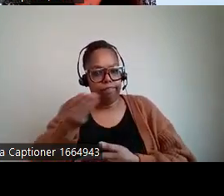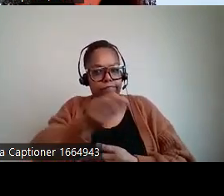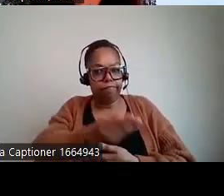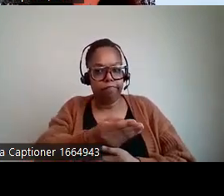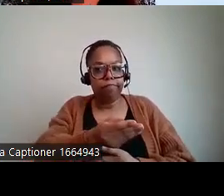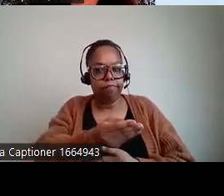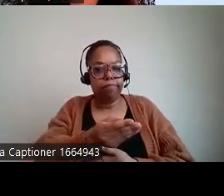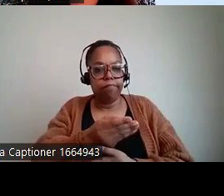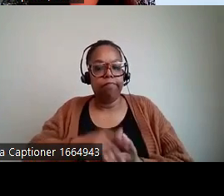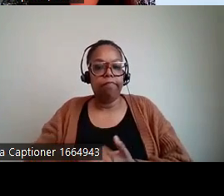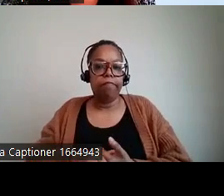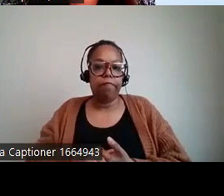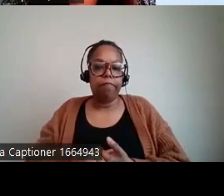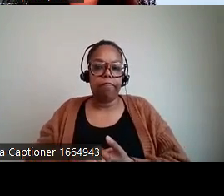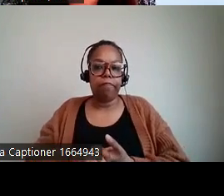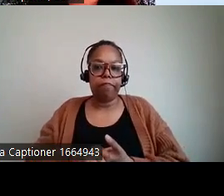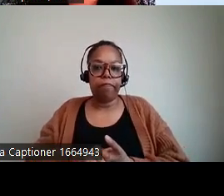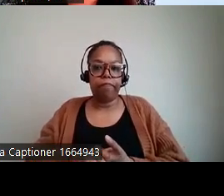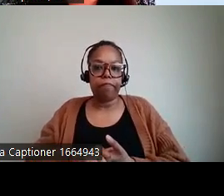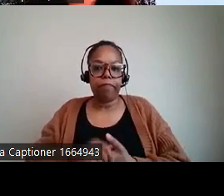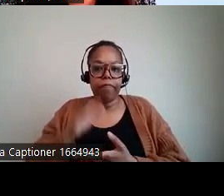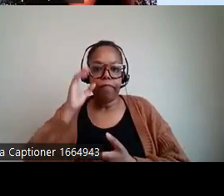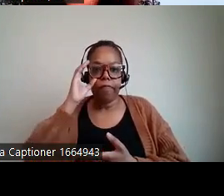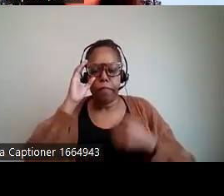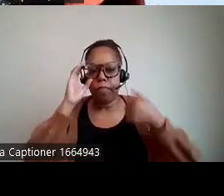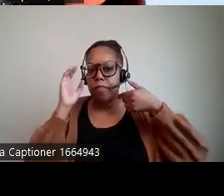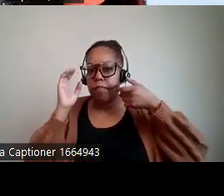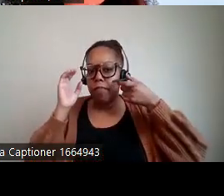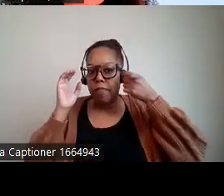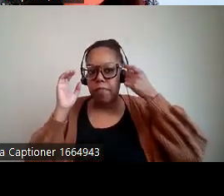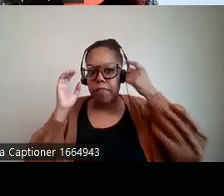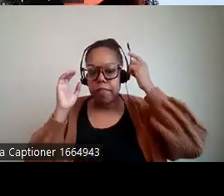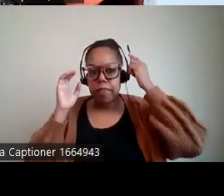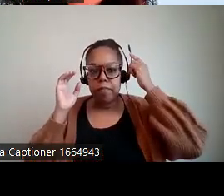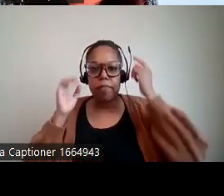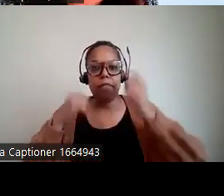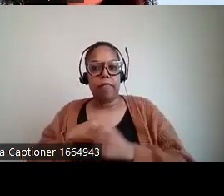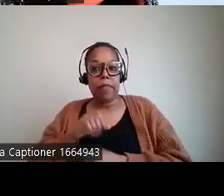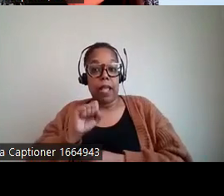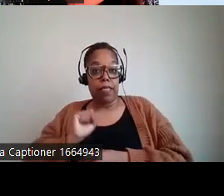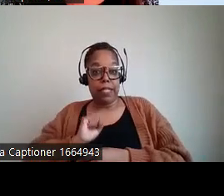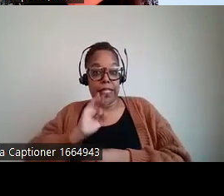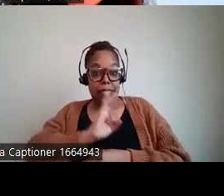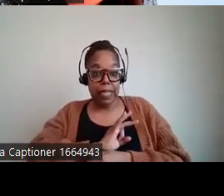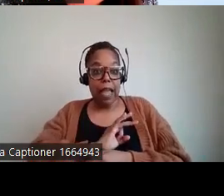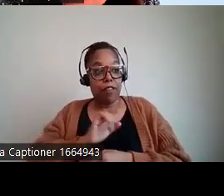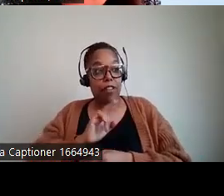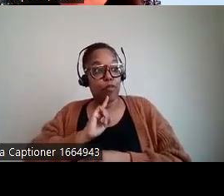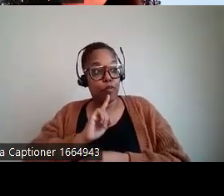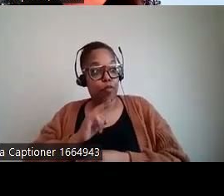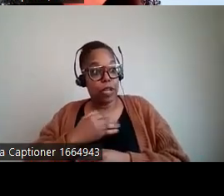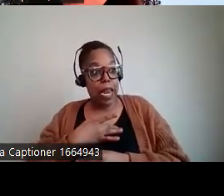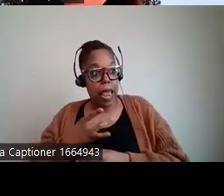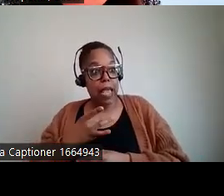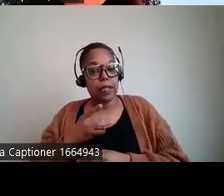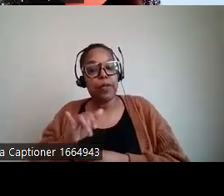piece of information that they could read over after we left. And the staff really liked it too, because they really felt like they were leaving